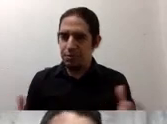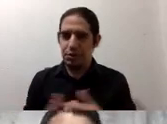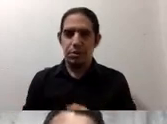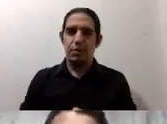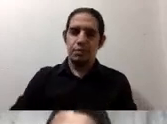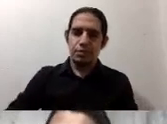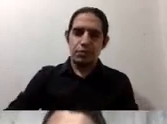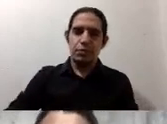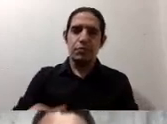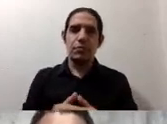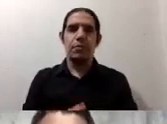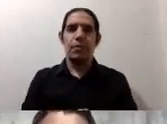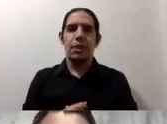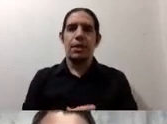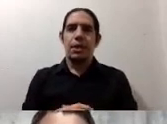non-standard forms.